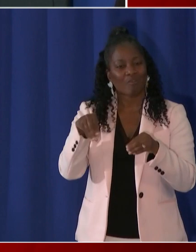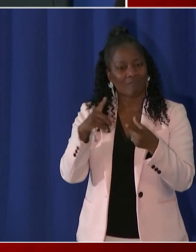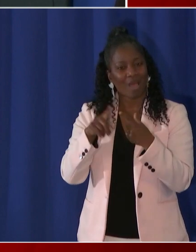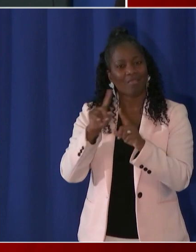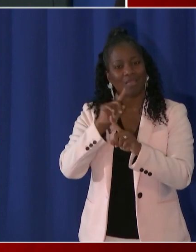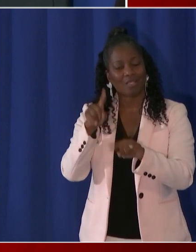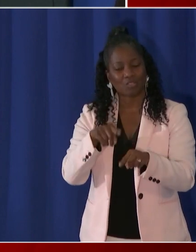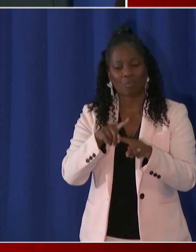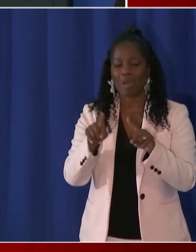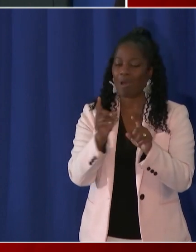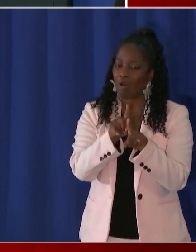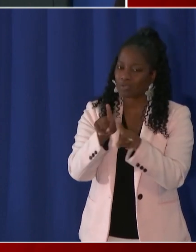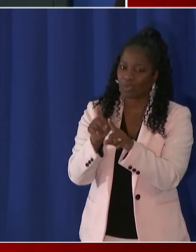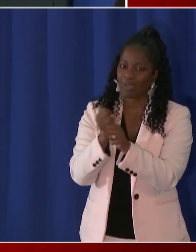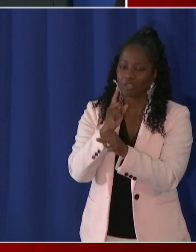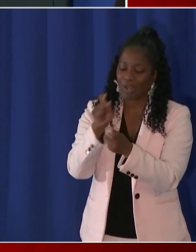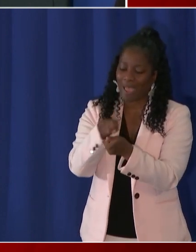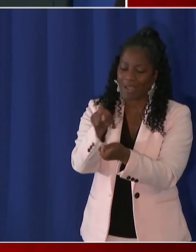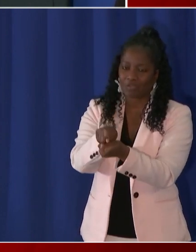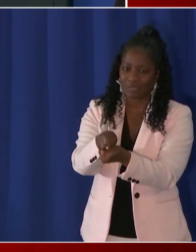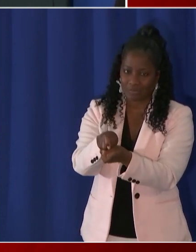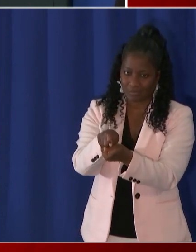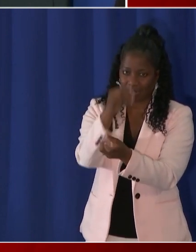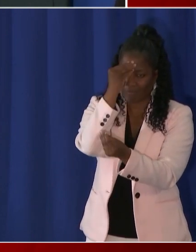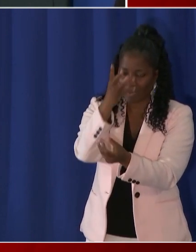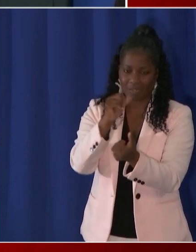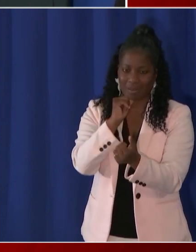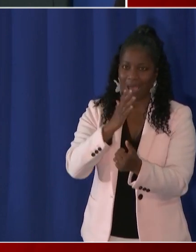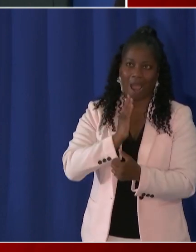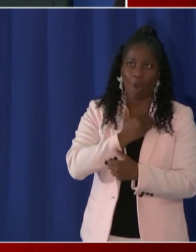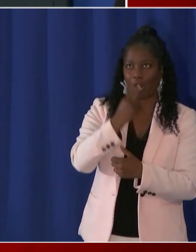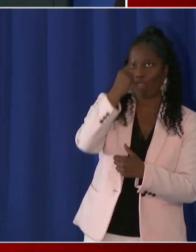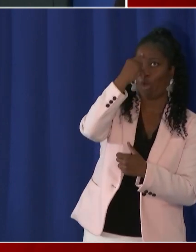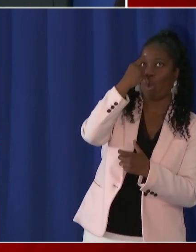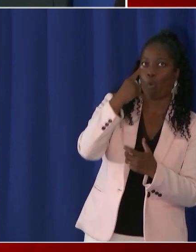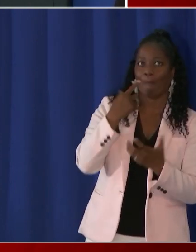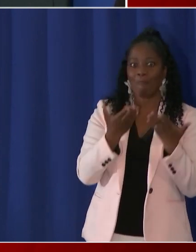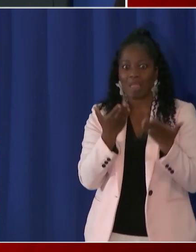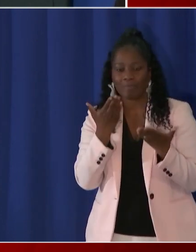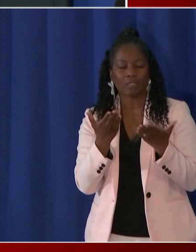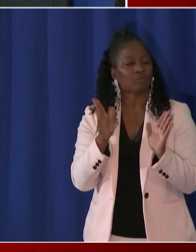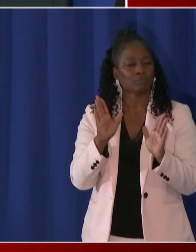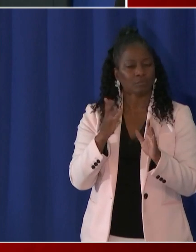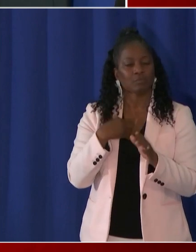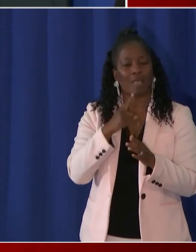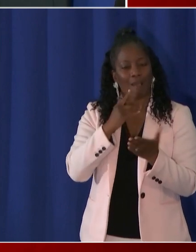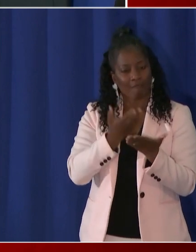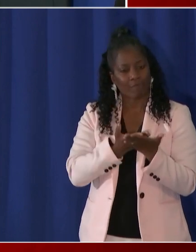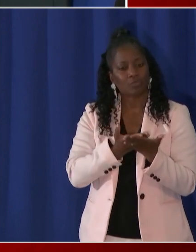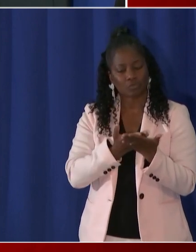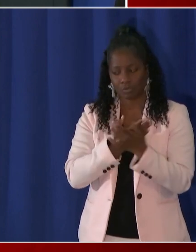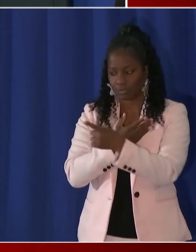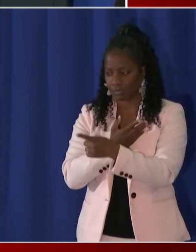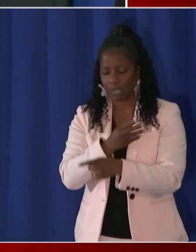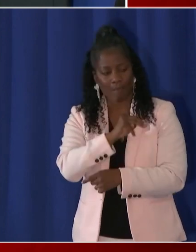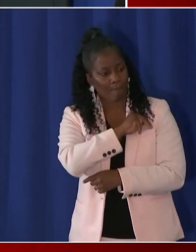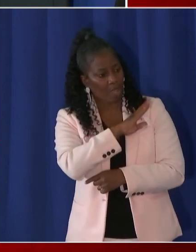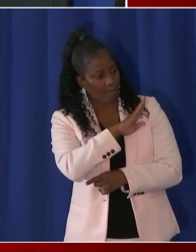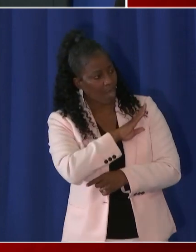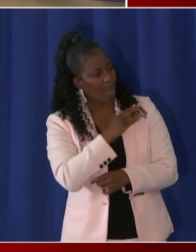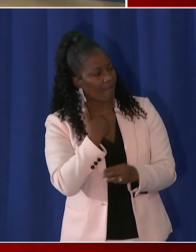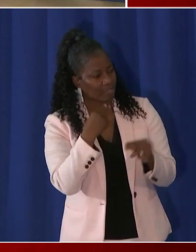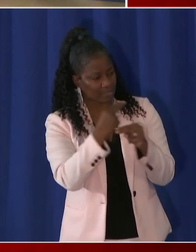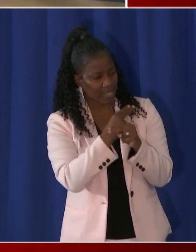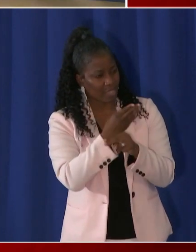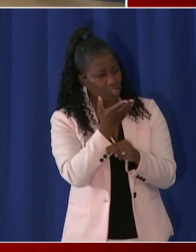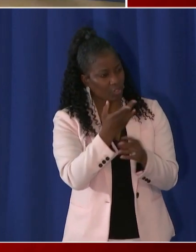giving accurate information and not just our anecdotal thoughts at this point. Thank you very much. Thank you. Mayor Bowser, there's a slide